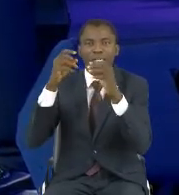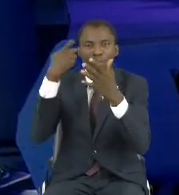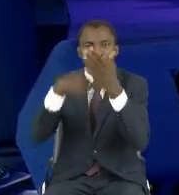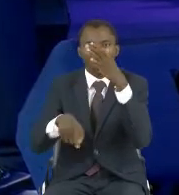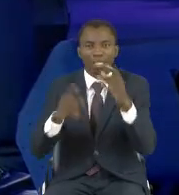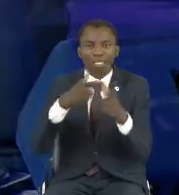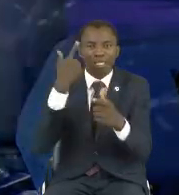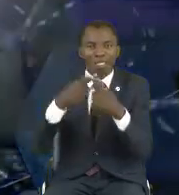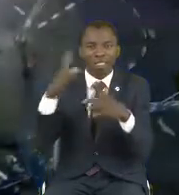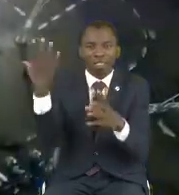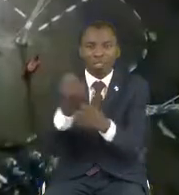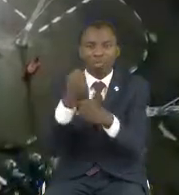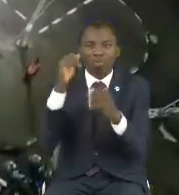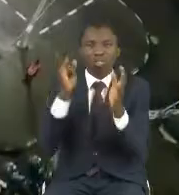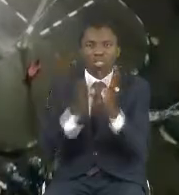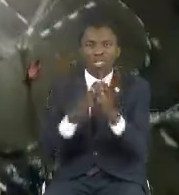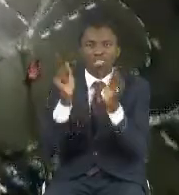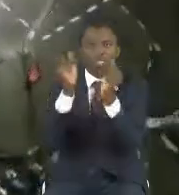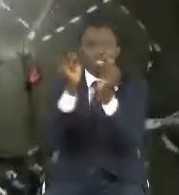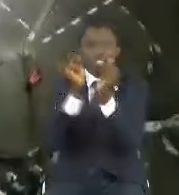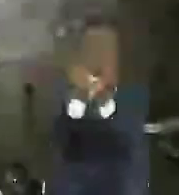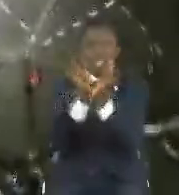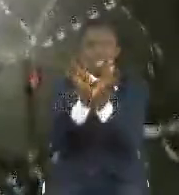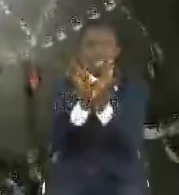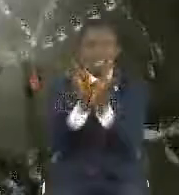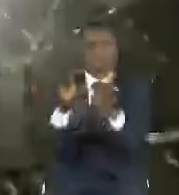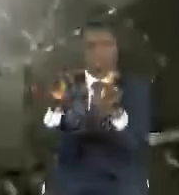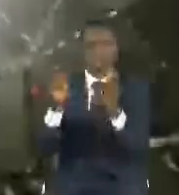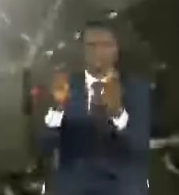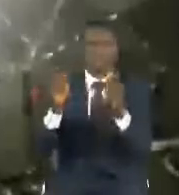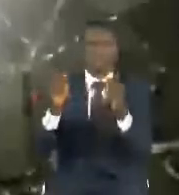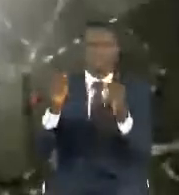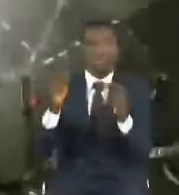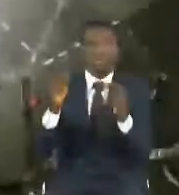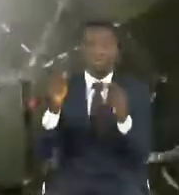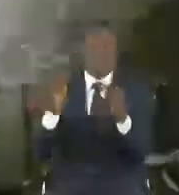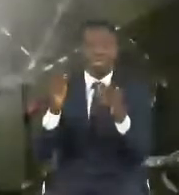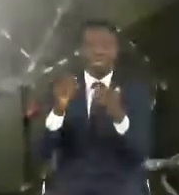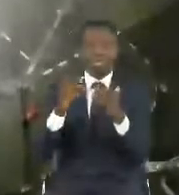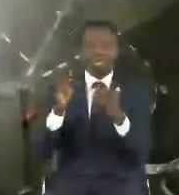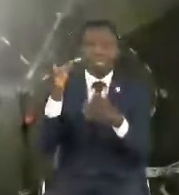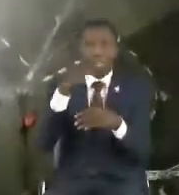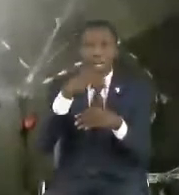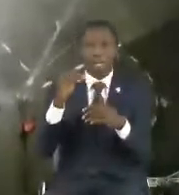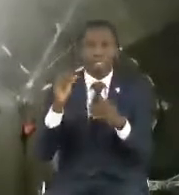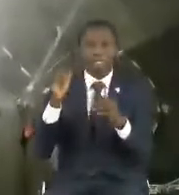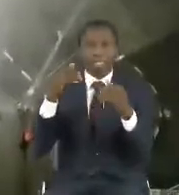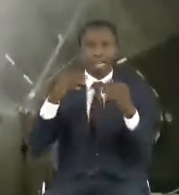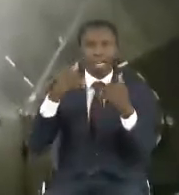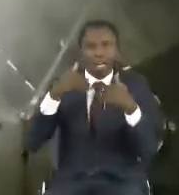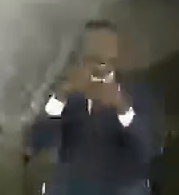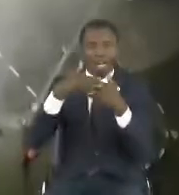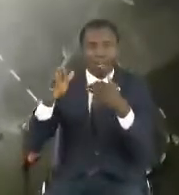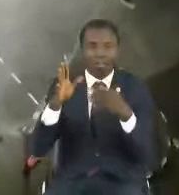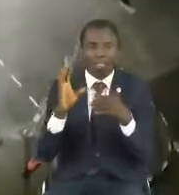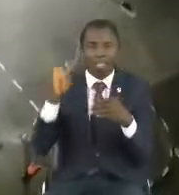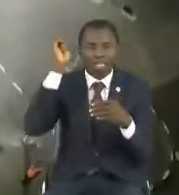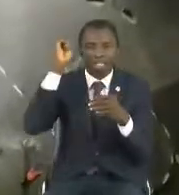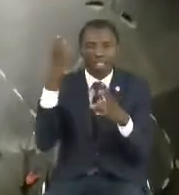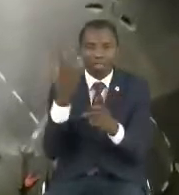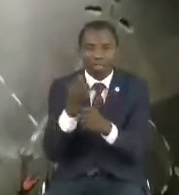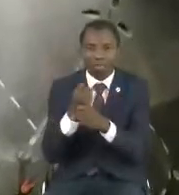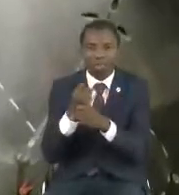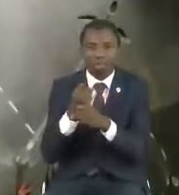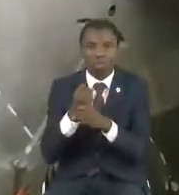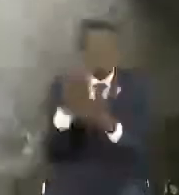that slave. Then he told the slave, after buying that slave, I didn't buy you to make